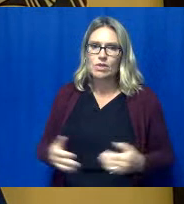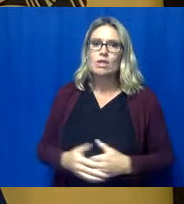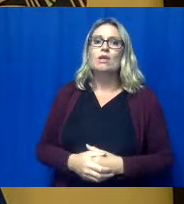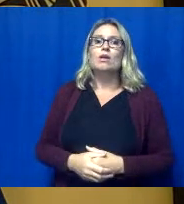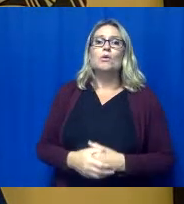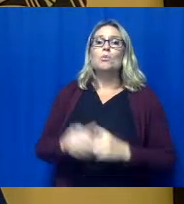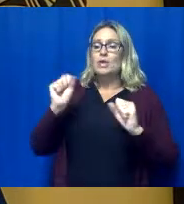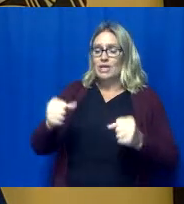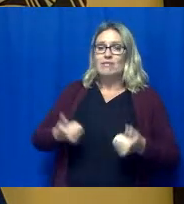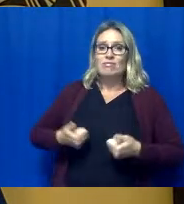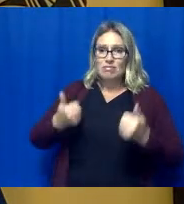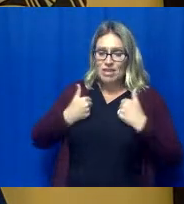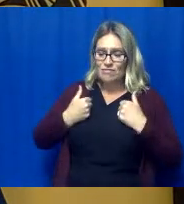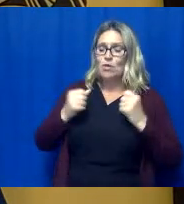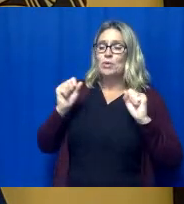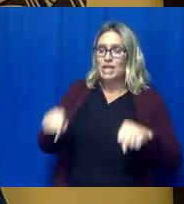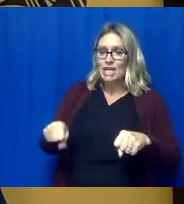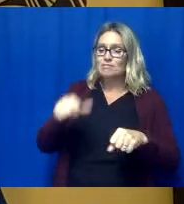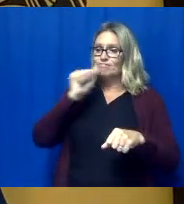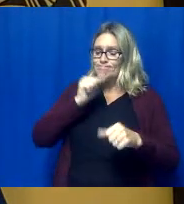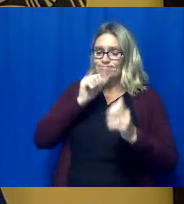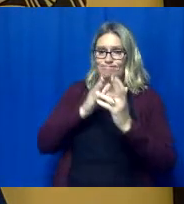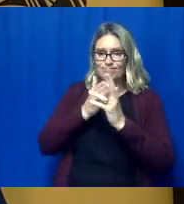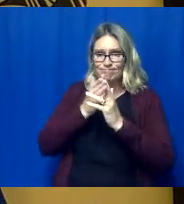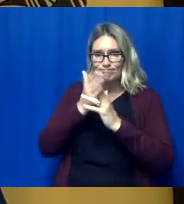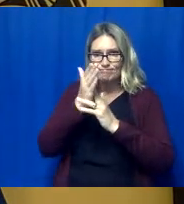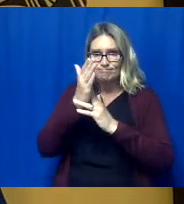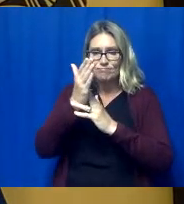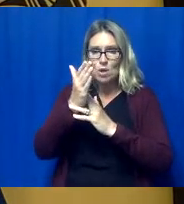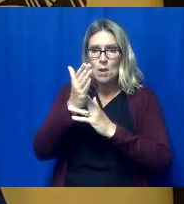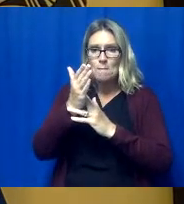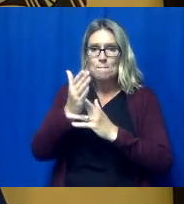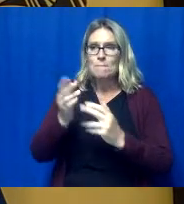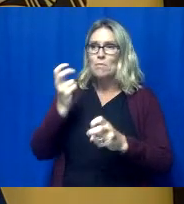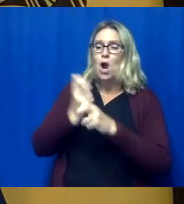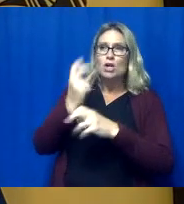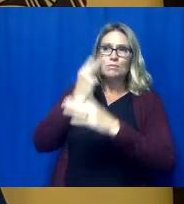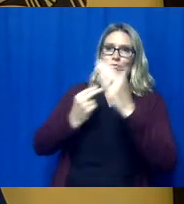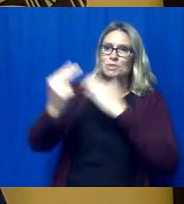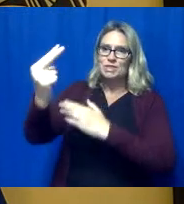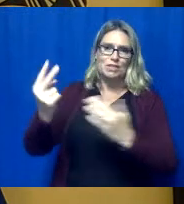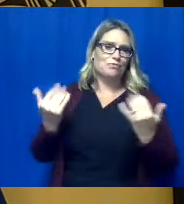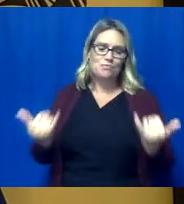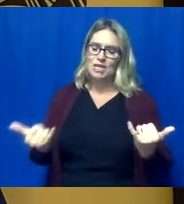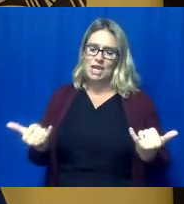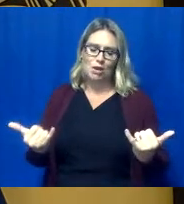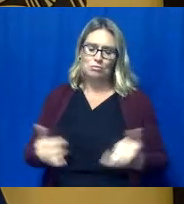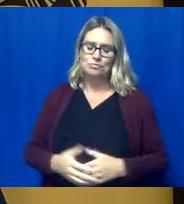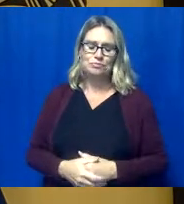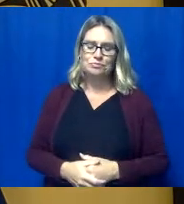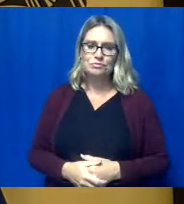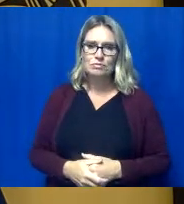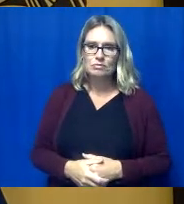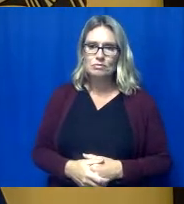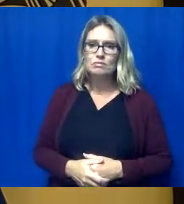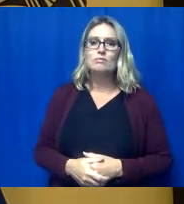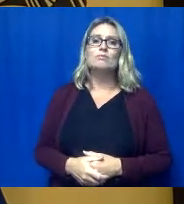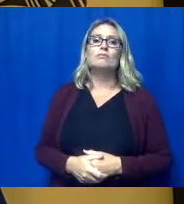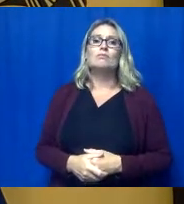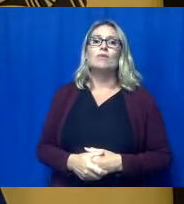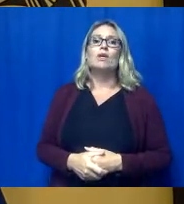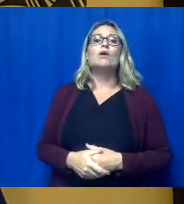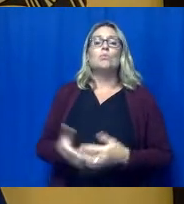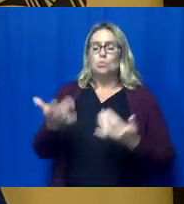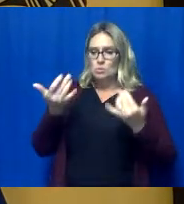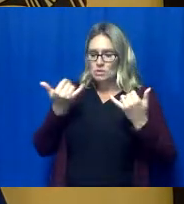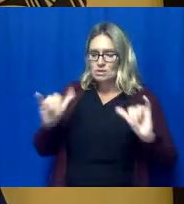in the least invasive way possible, but that's hard to determine and measure at this point. But what we will continue to maintain